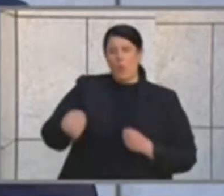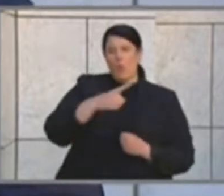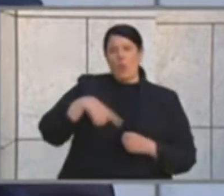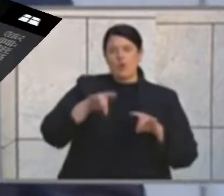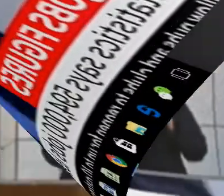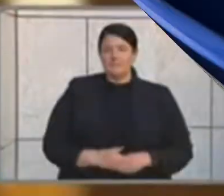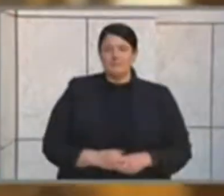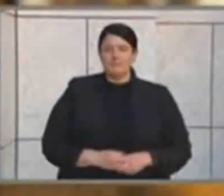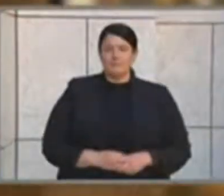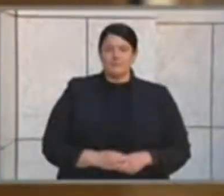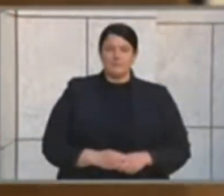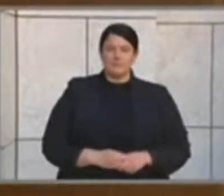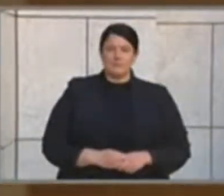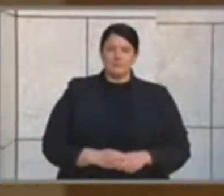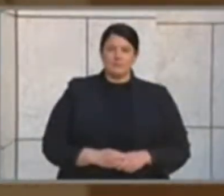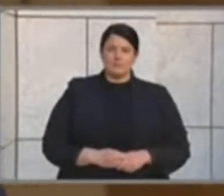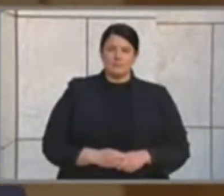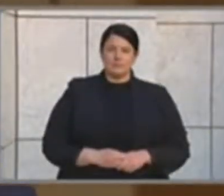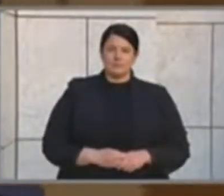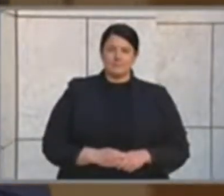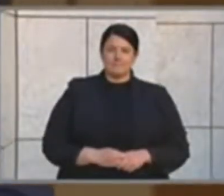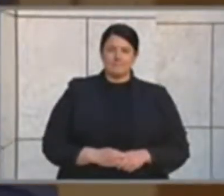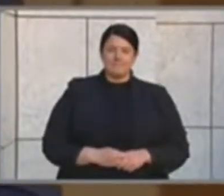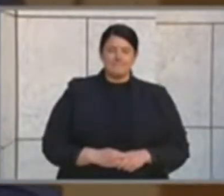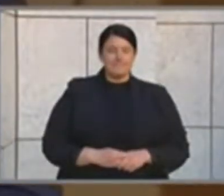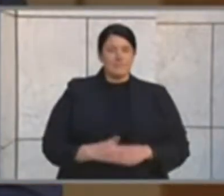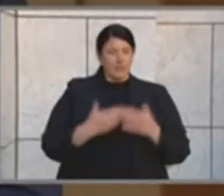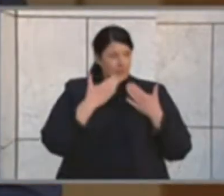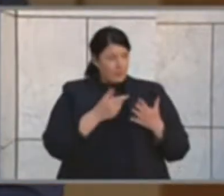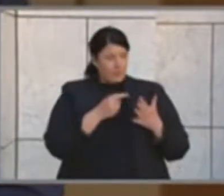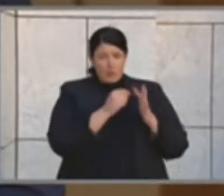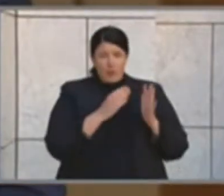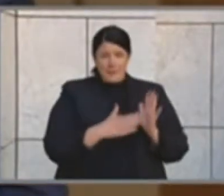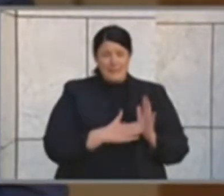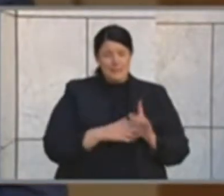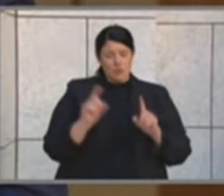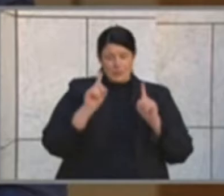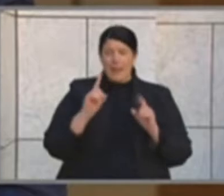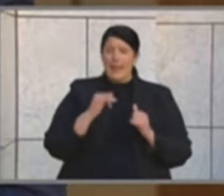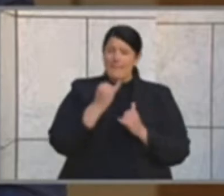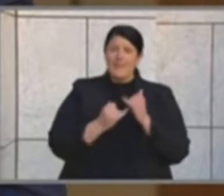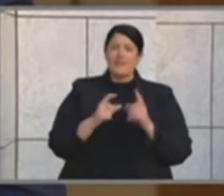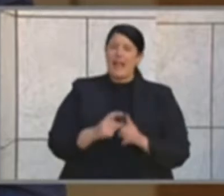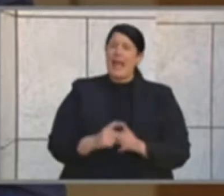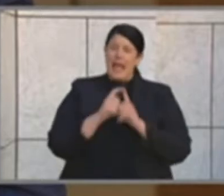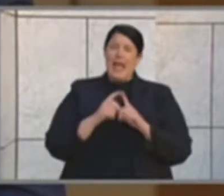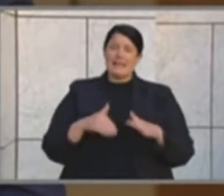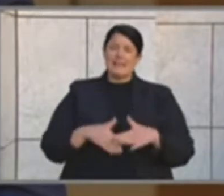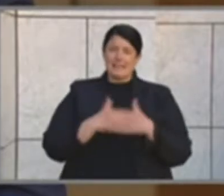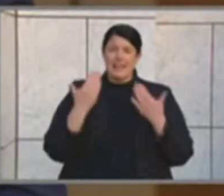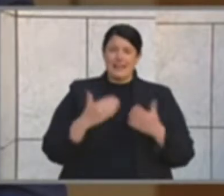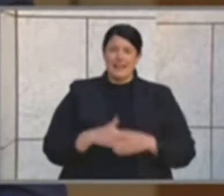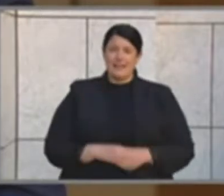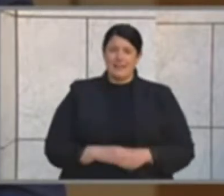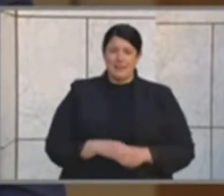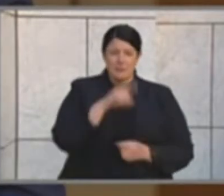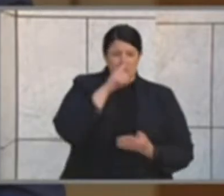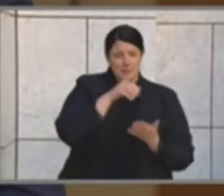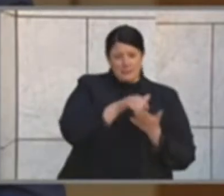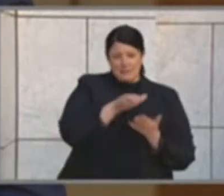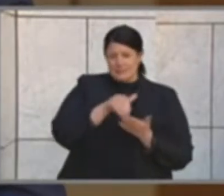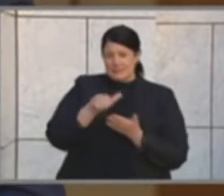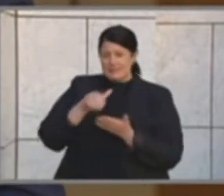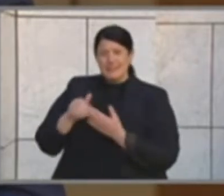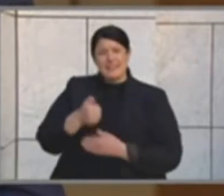John. Prime Minister, this is a very tough day, and these unemployment numbers, and to hear, as the Prime Minister said,